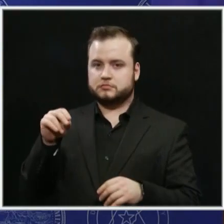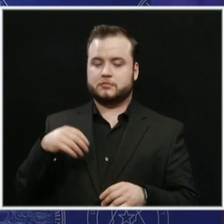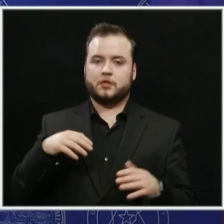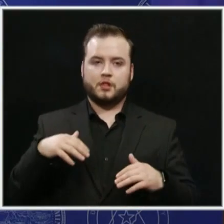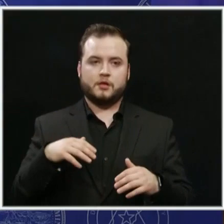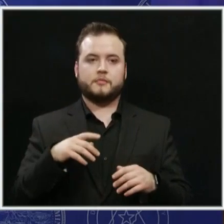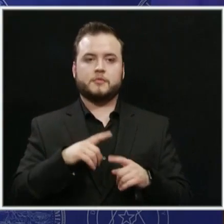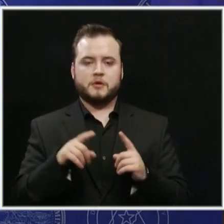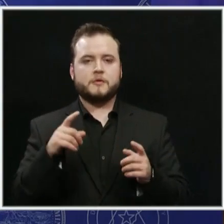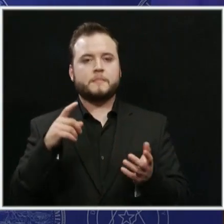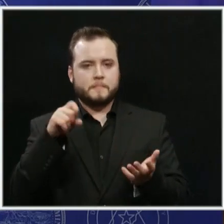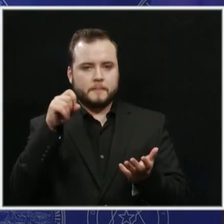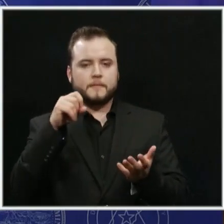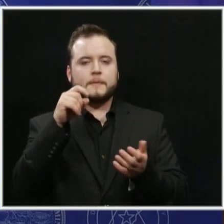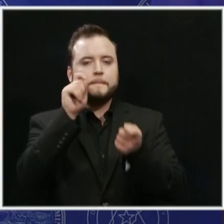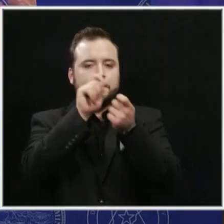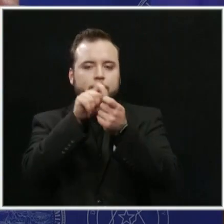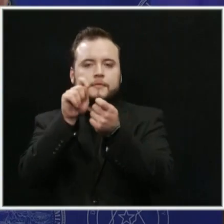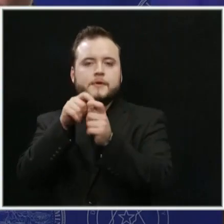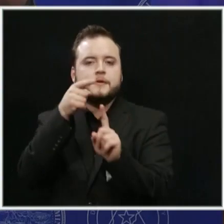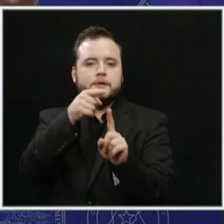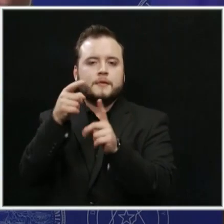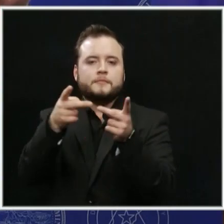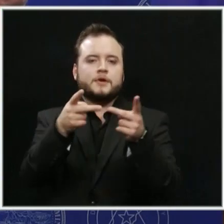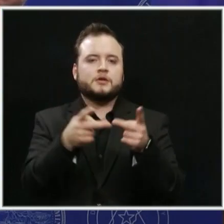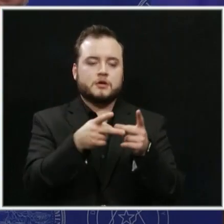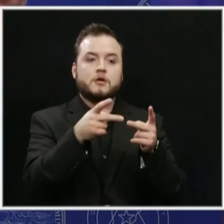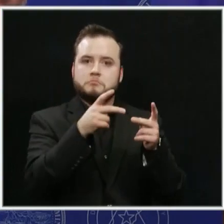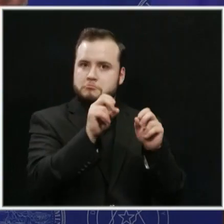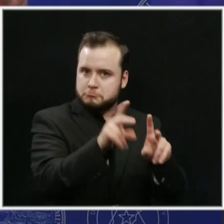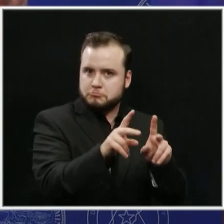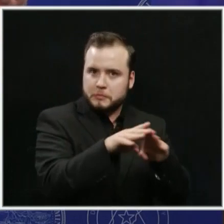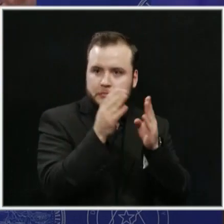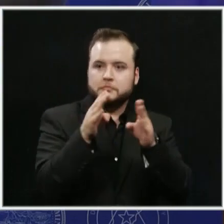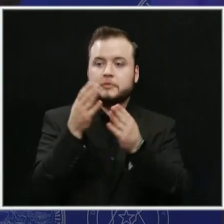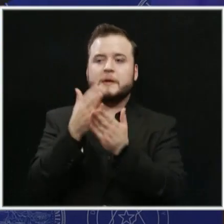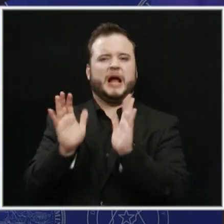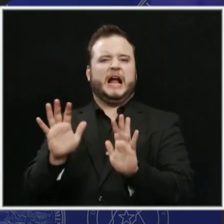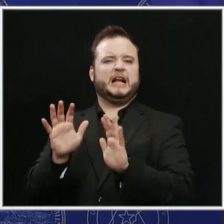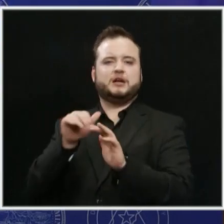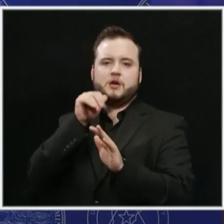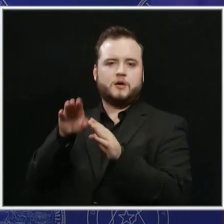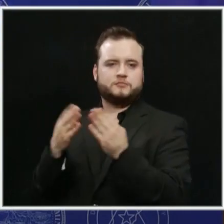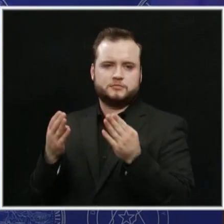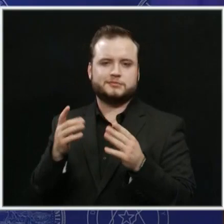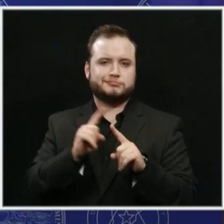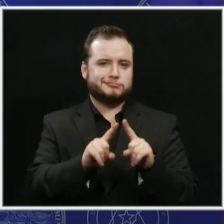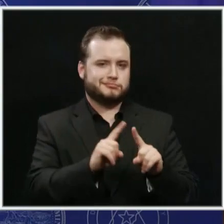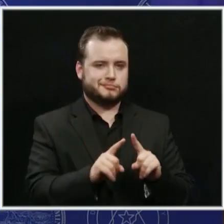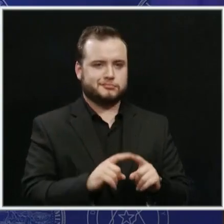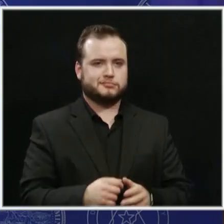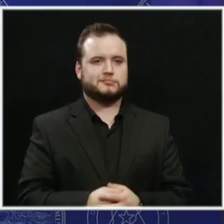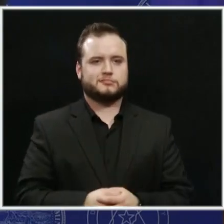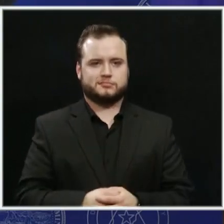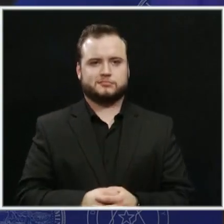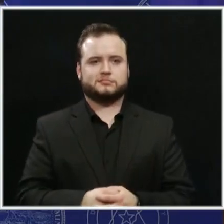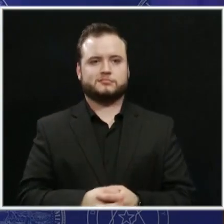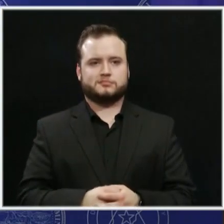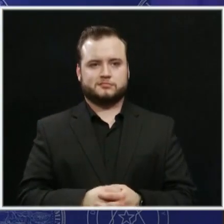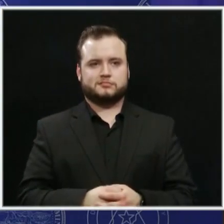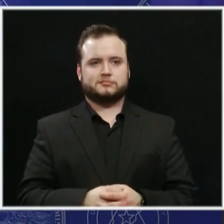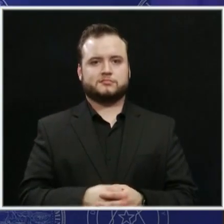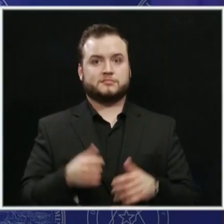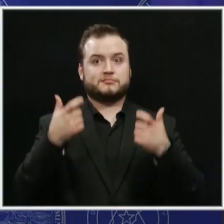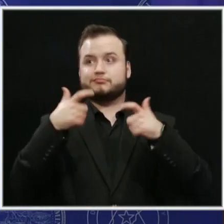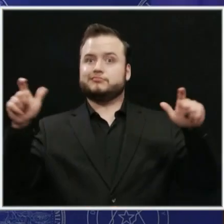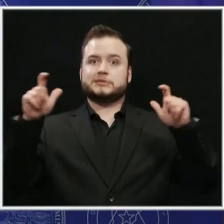the most unfortunate thing is the things we probably want more than anything: big sporting events,